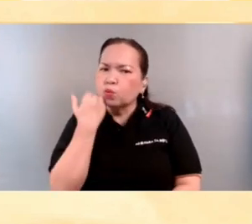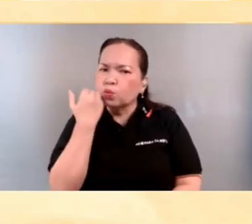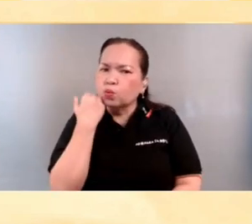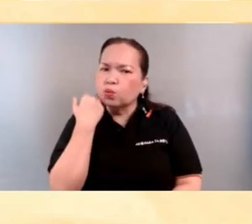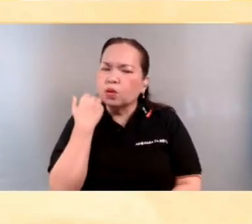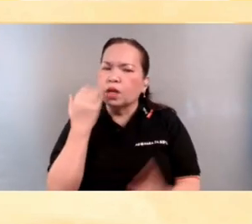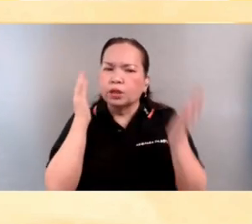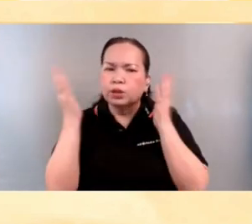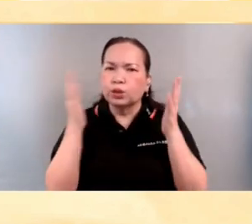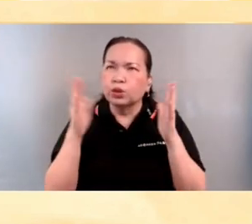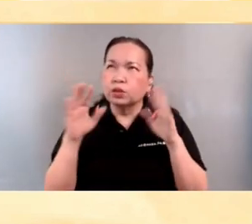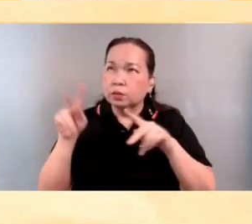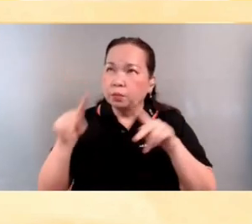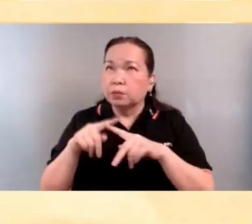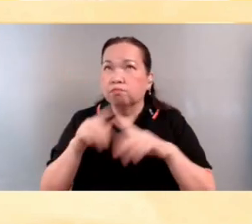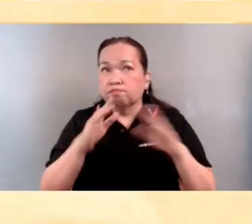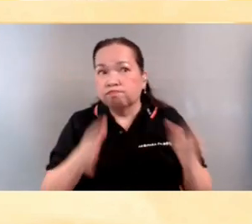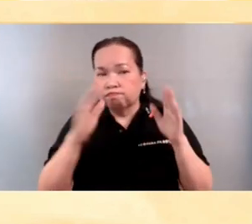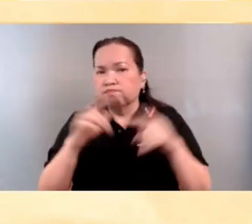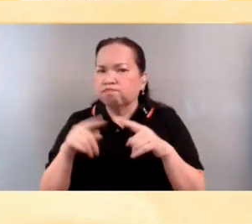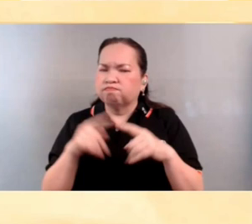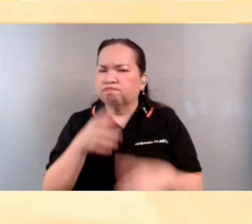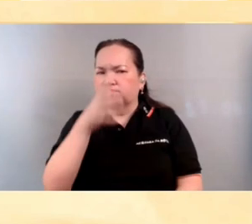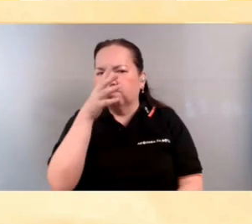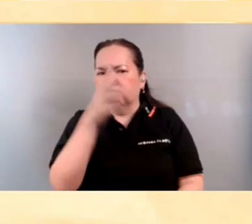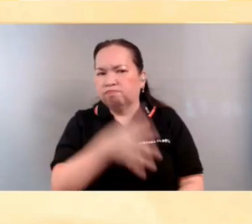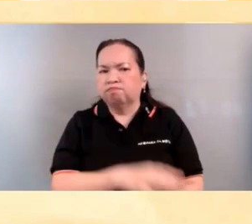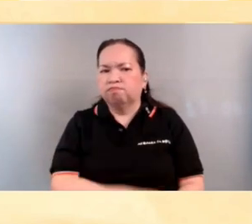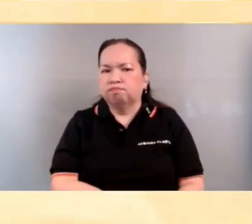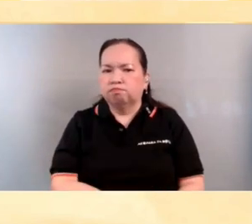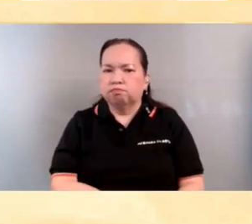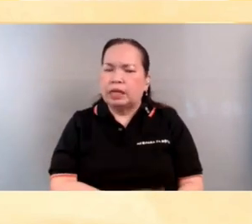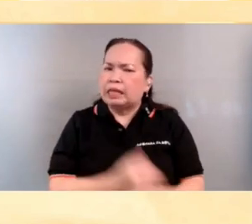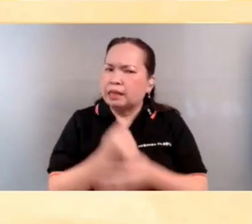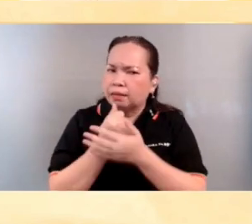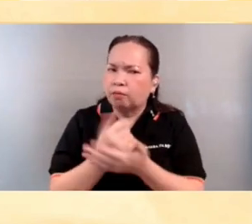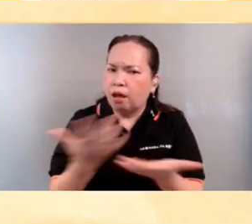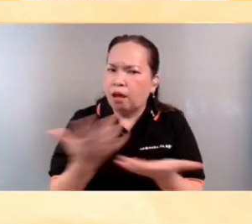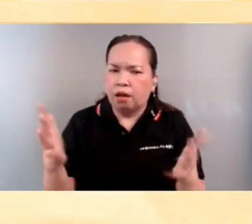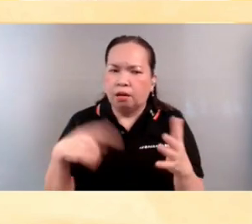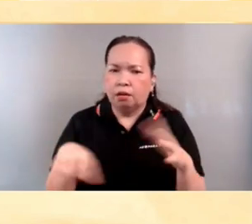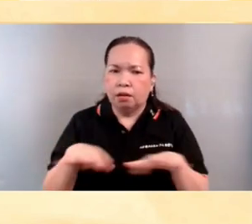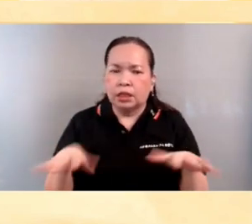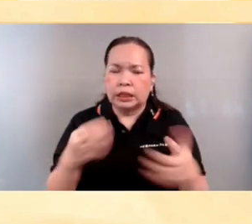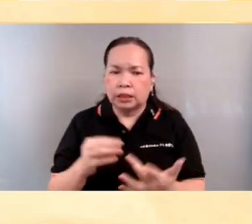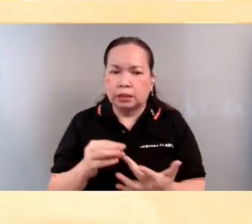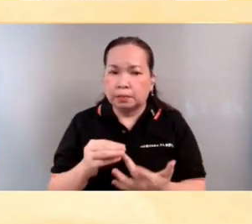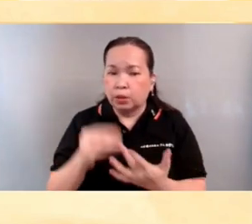for abandoned, neglected, and orphaned children in the Philippines, particularly those in the